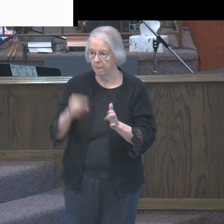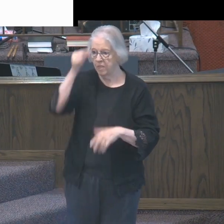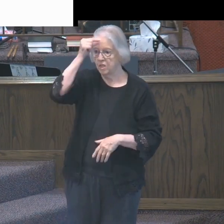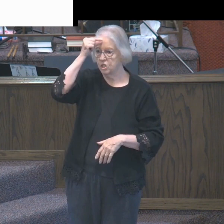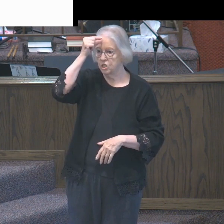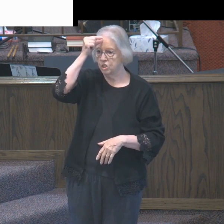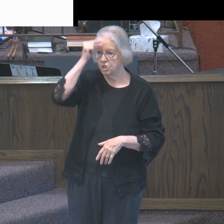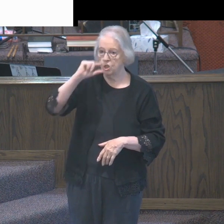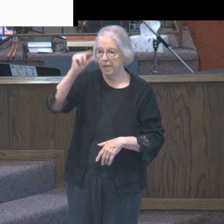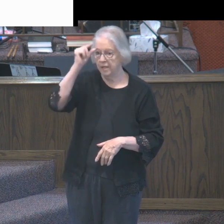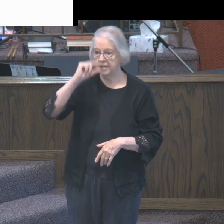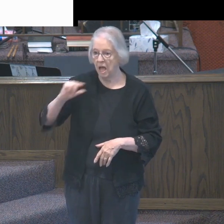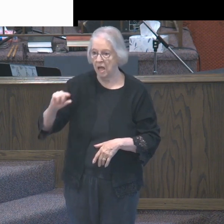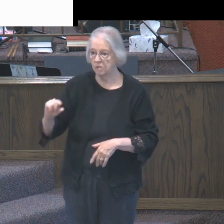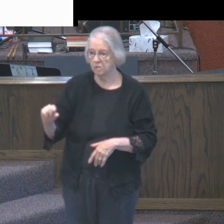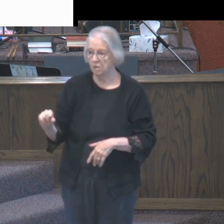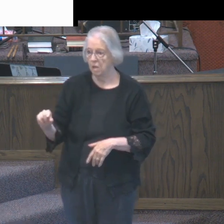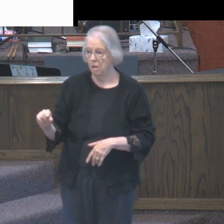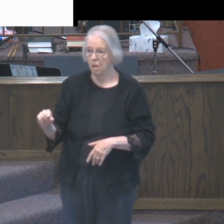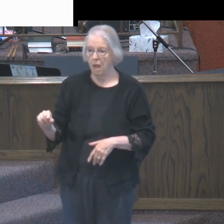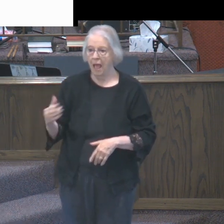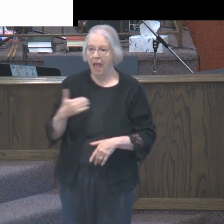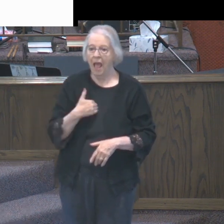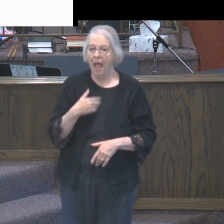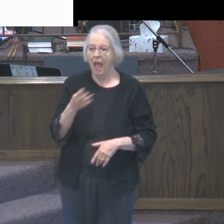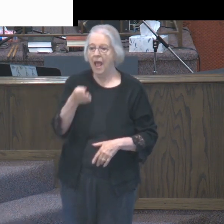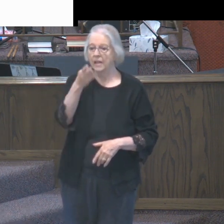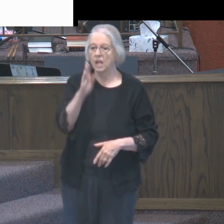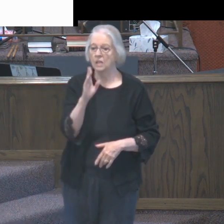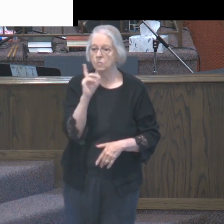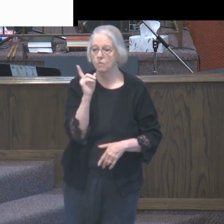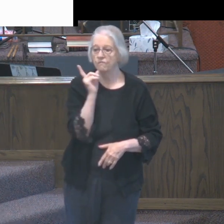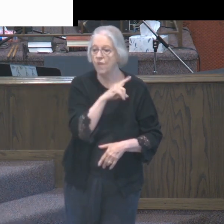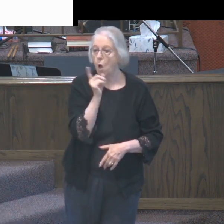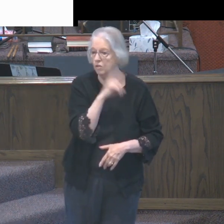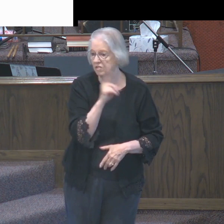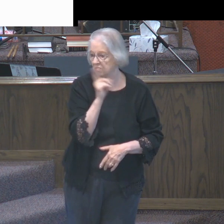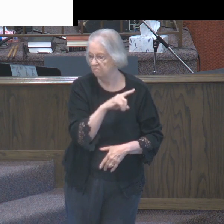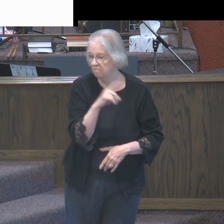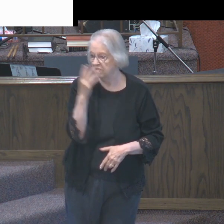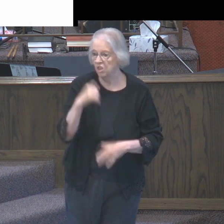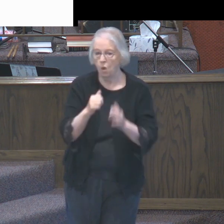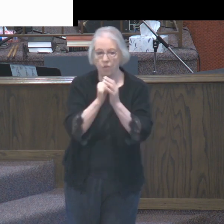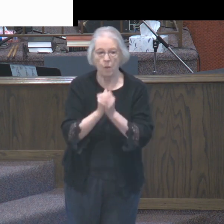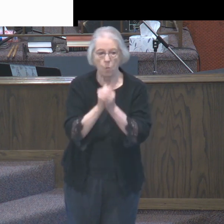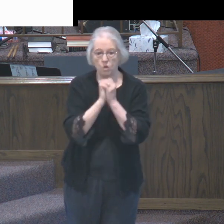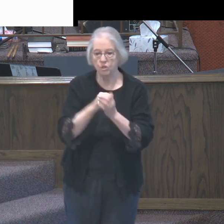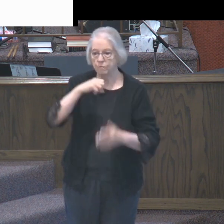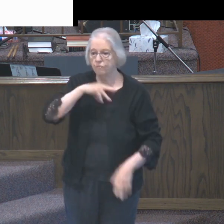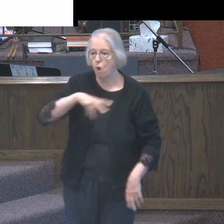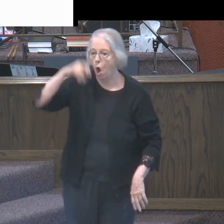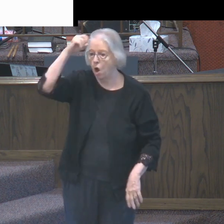You see, their picture of their gods were gods that were very vindictive. You see, the gods